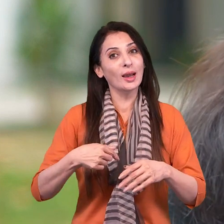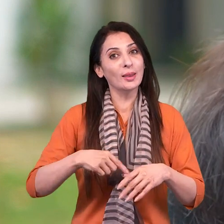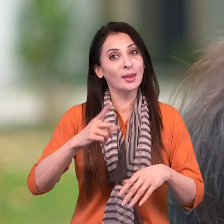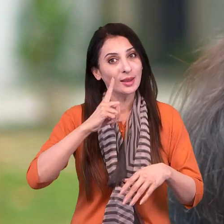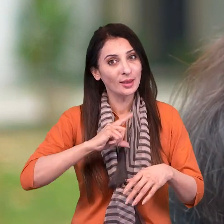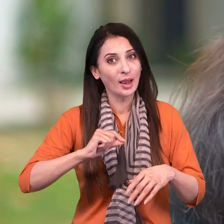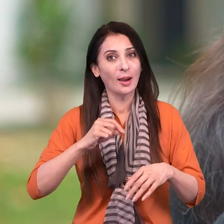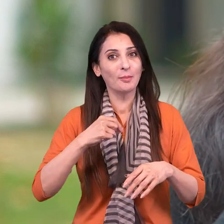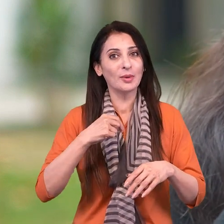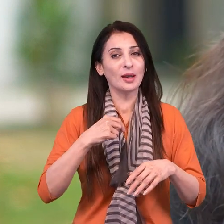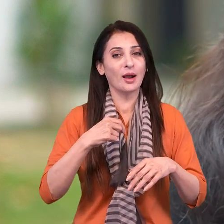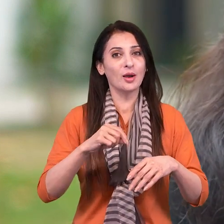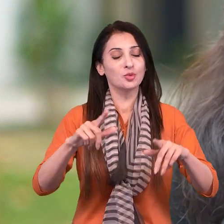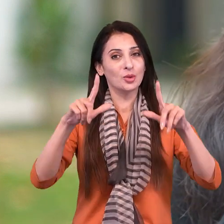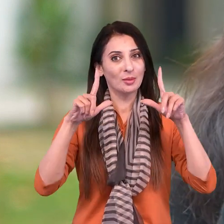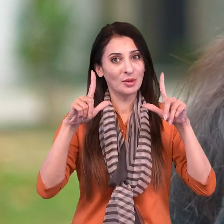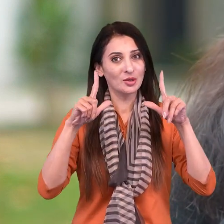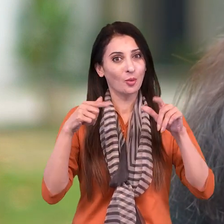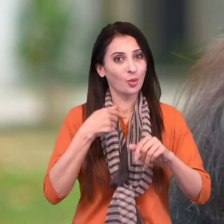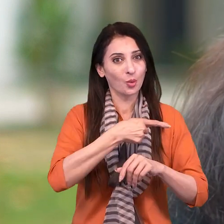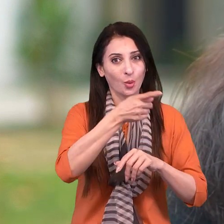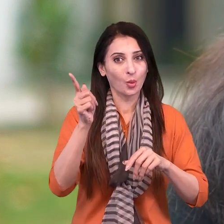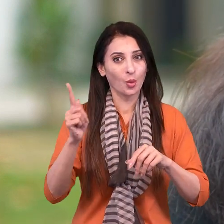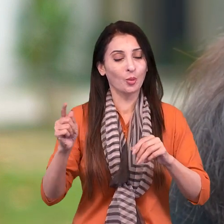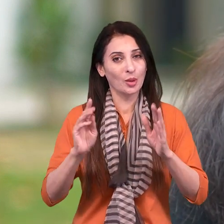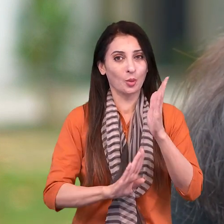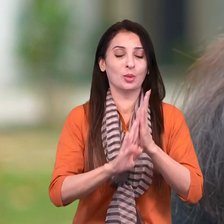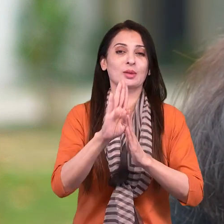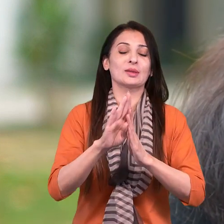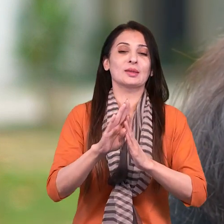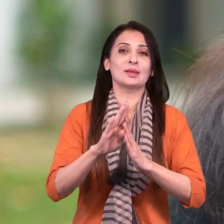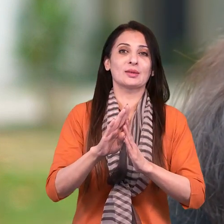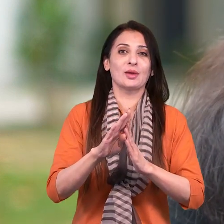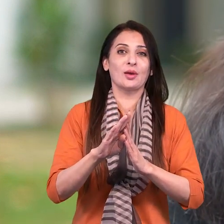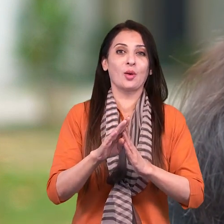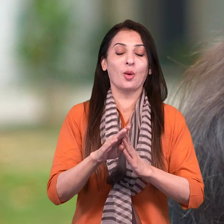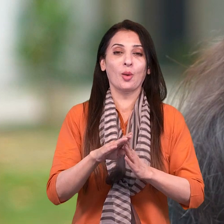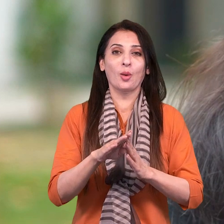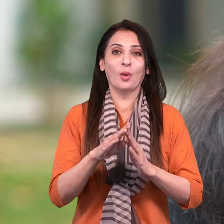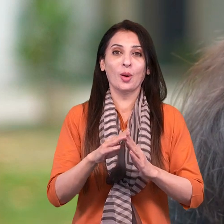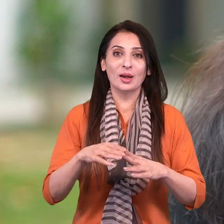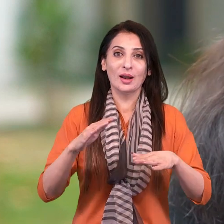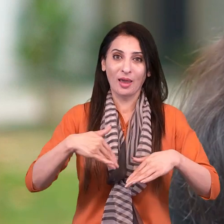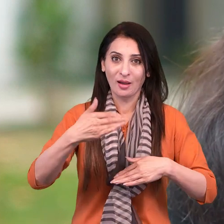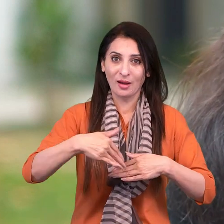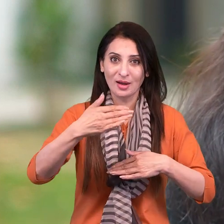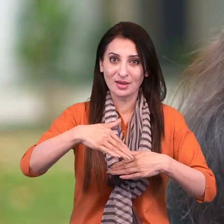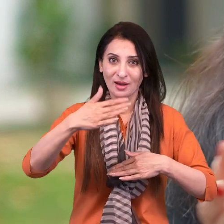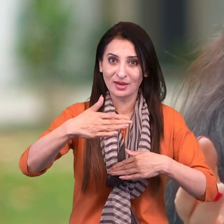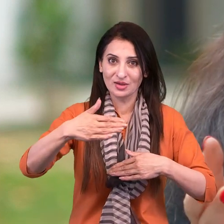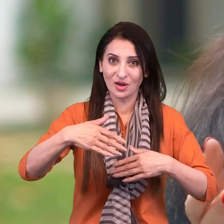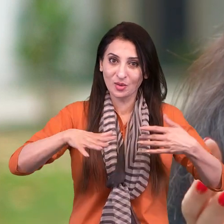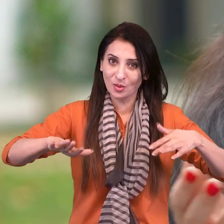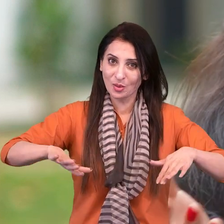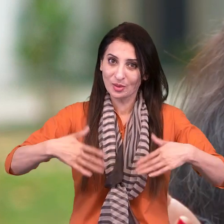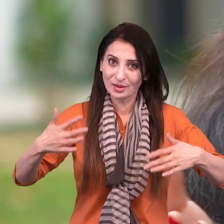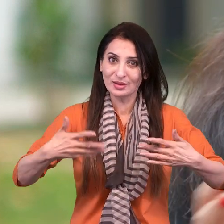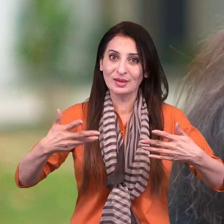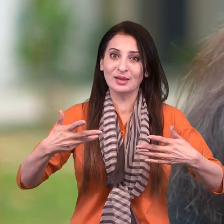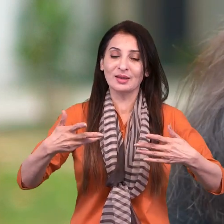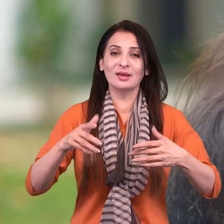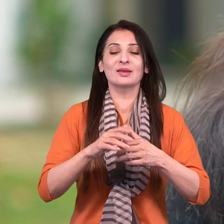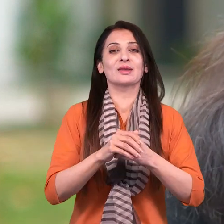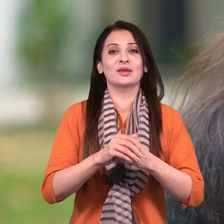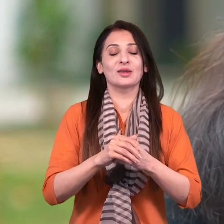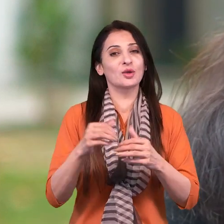their own image about themselves. We want them to sort of experiment and look fashionable. So for that, I'll